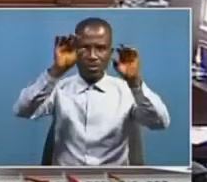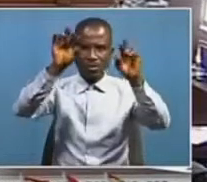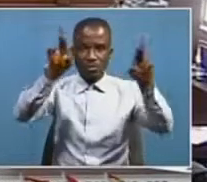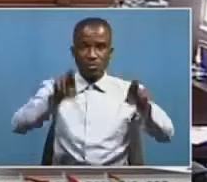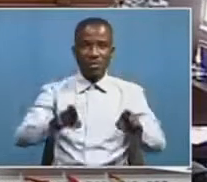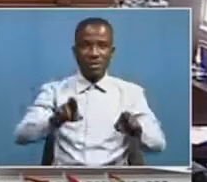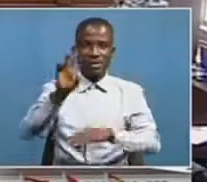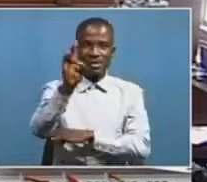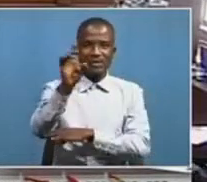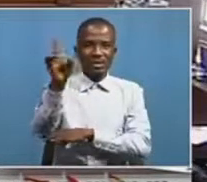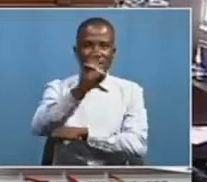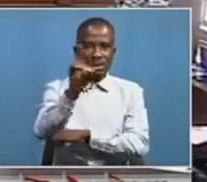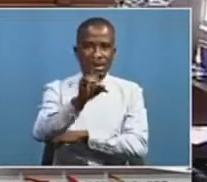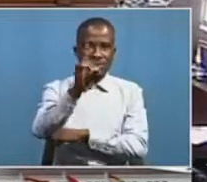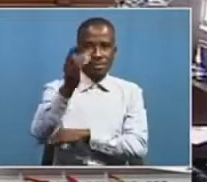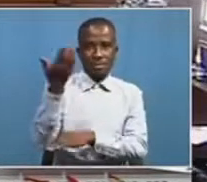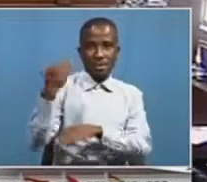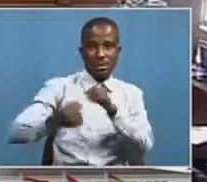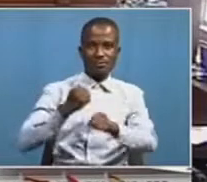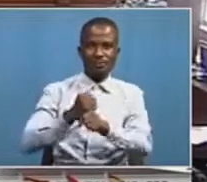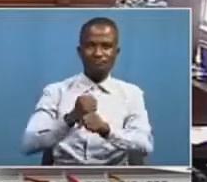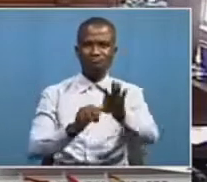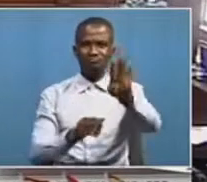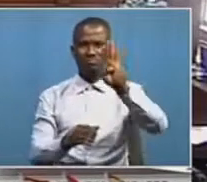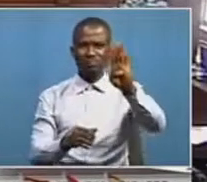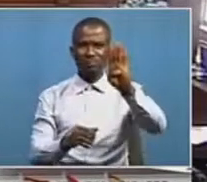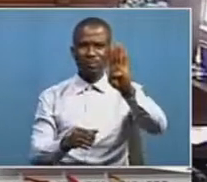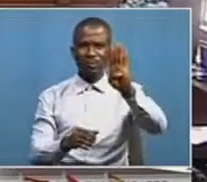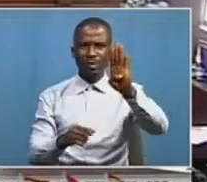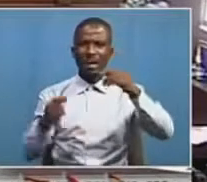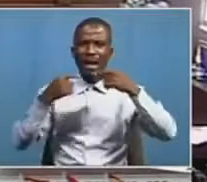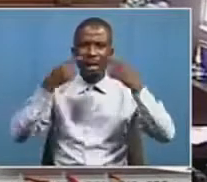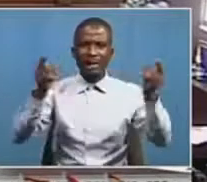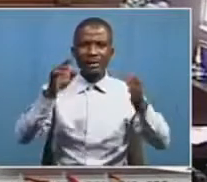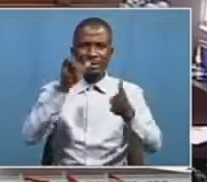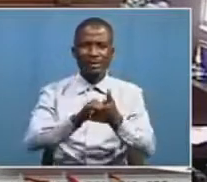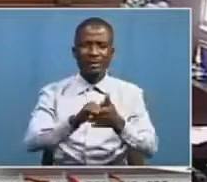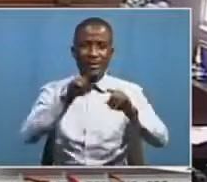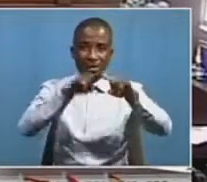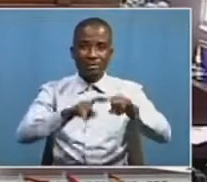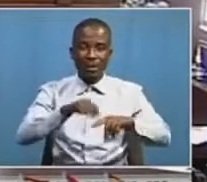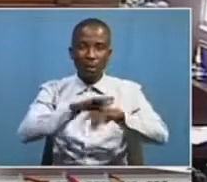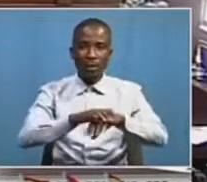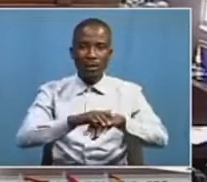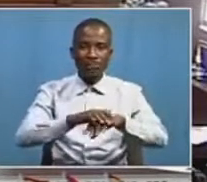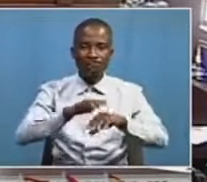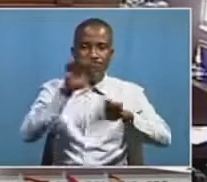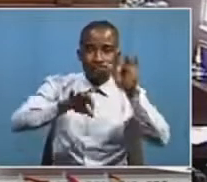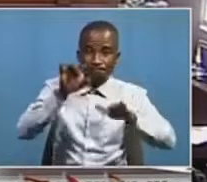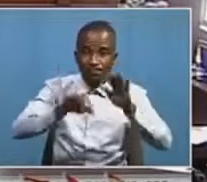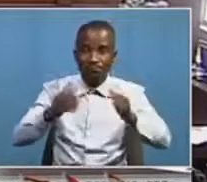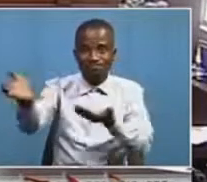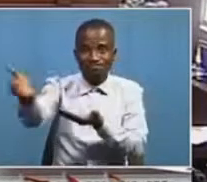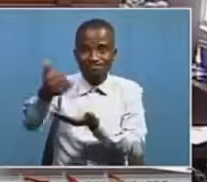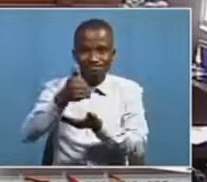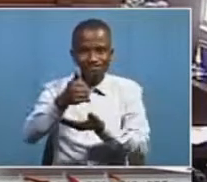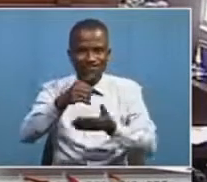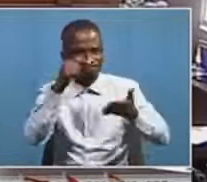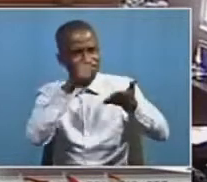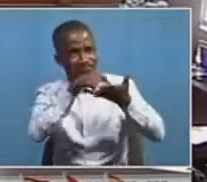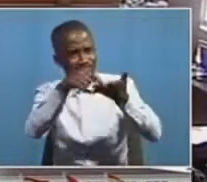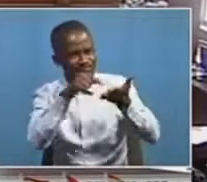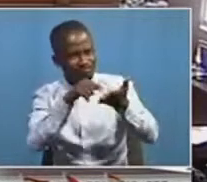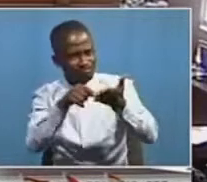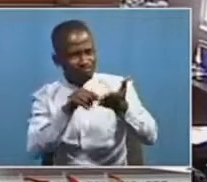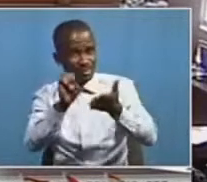7th December 2020. B, a declaration that, based on the data contained in the declaration made by Mrs.